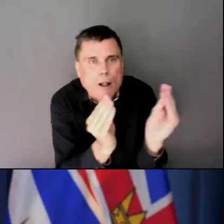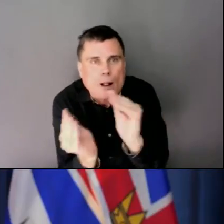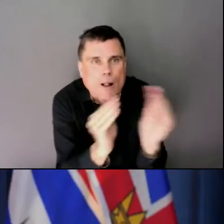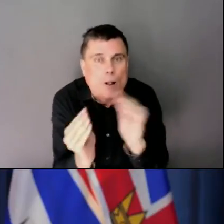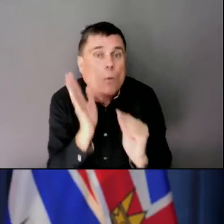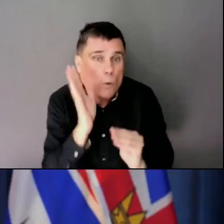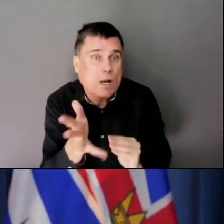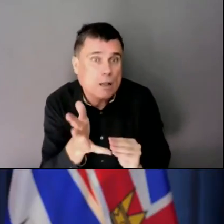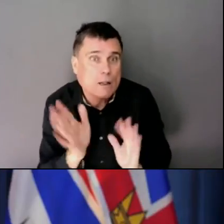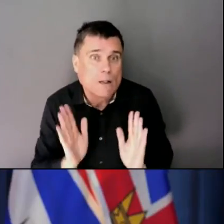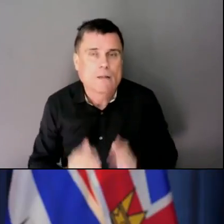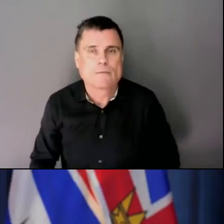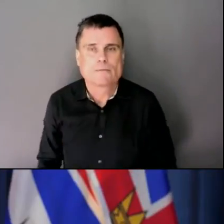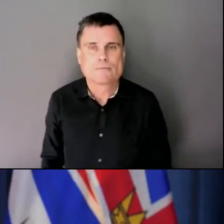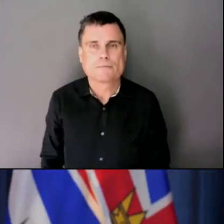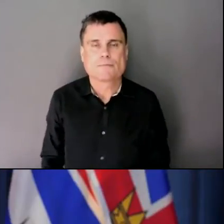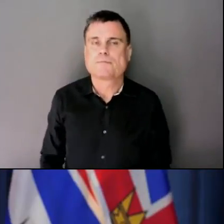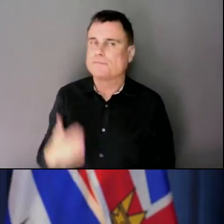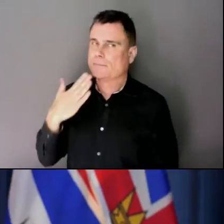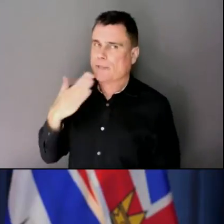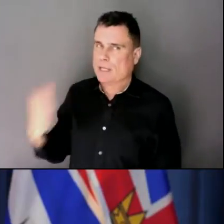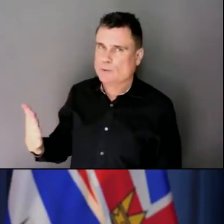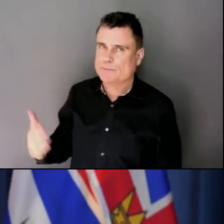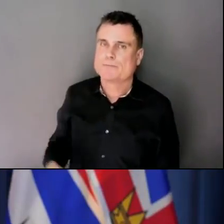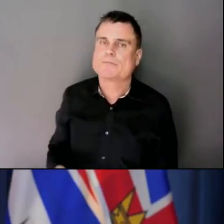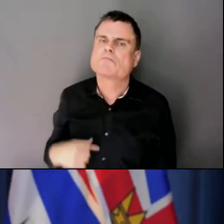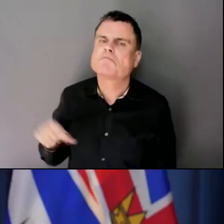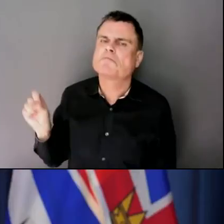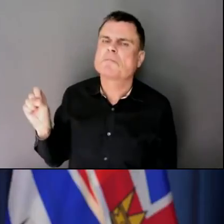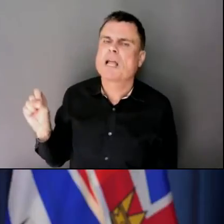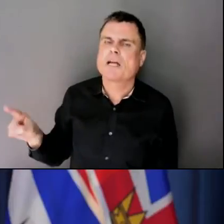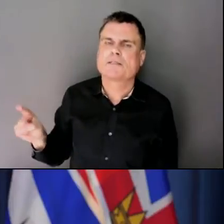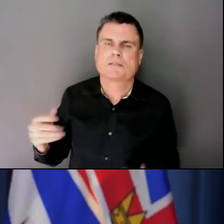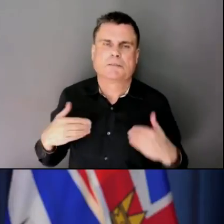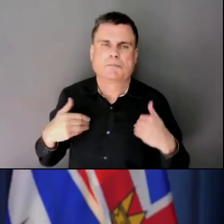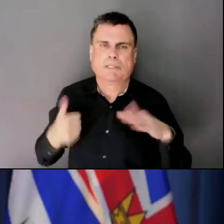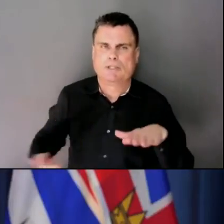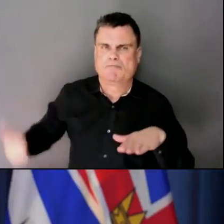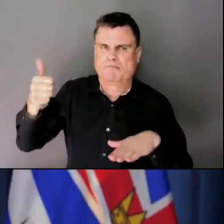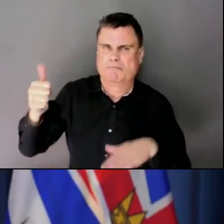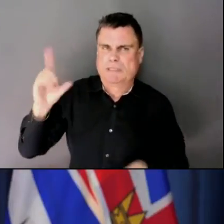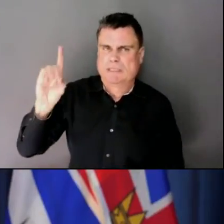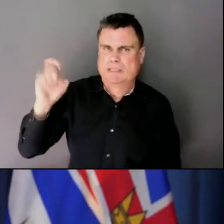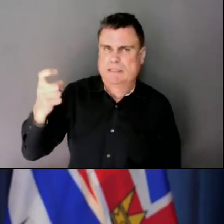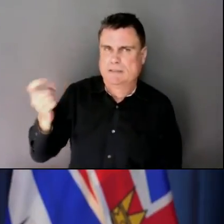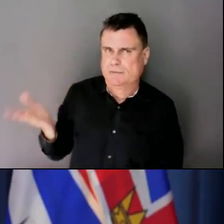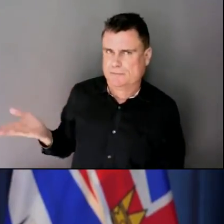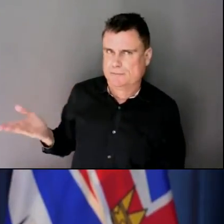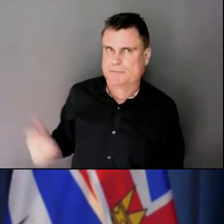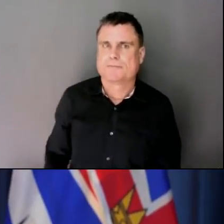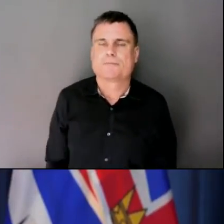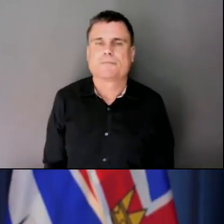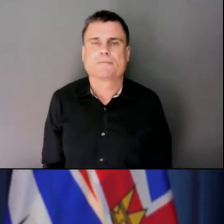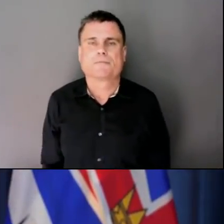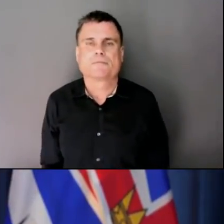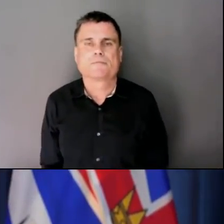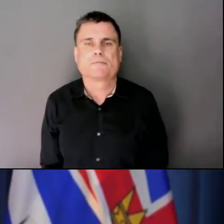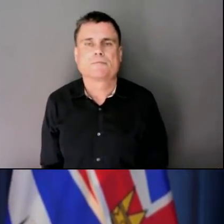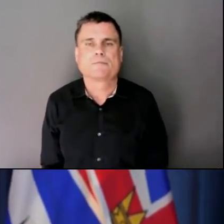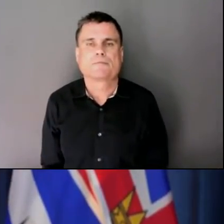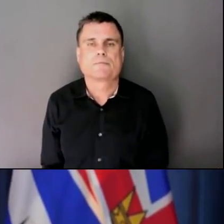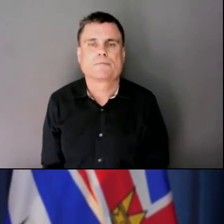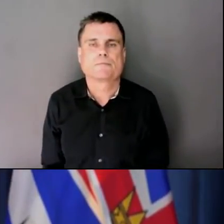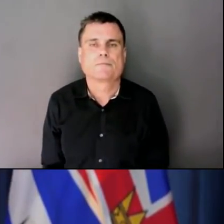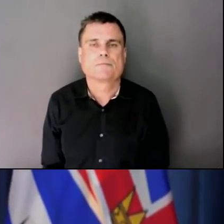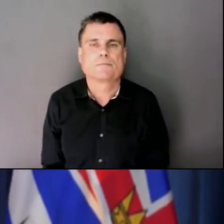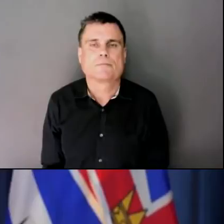Well, thank you for taking my question. This is a question for Minister Dix. I'm interested to know why this Ernst & Young review of the effect of the